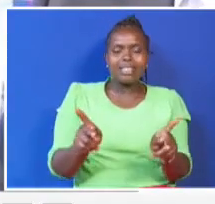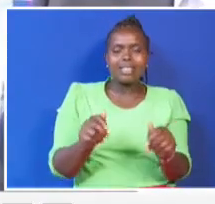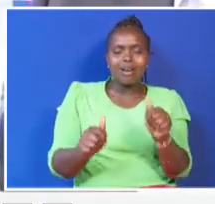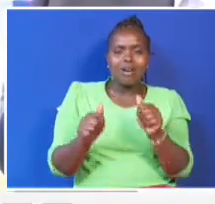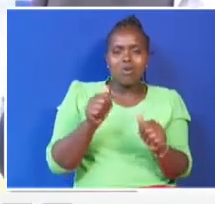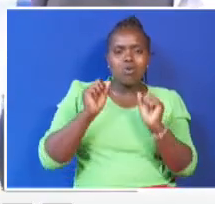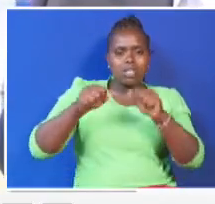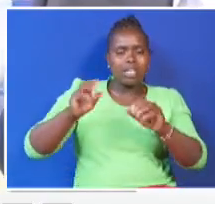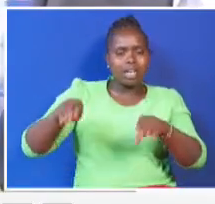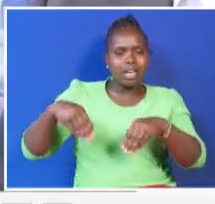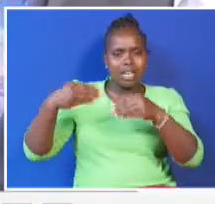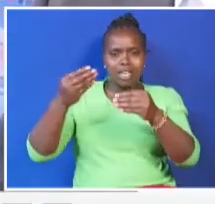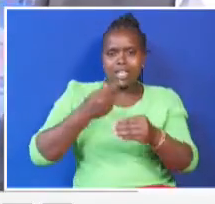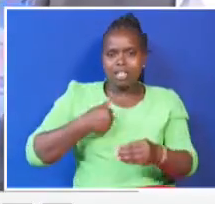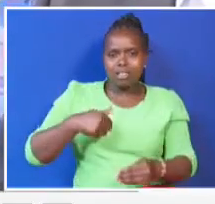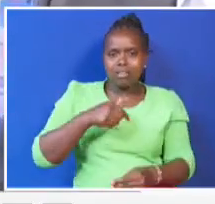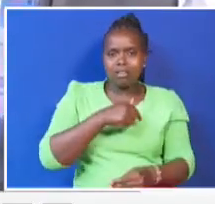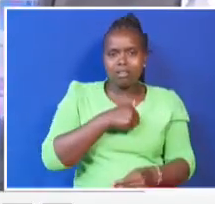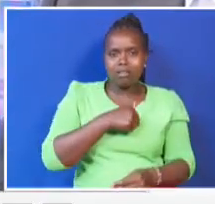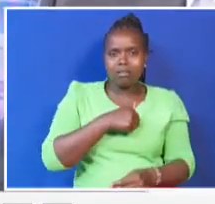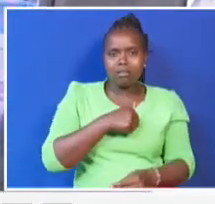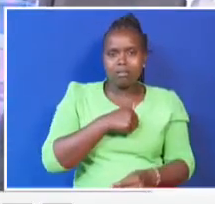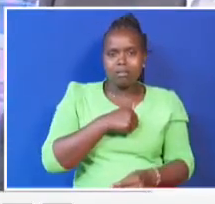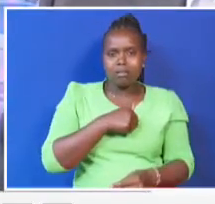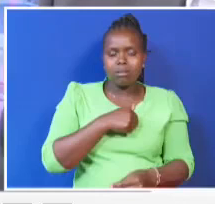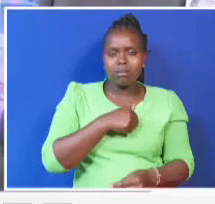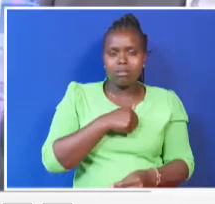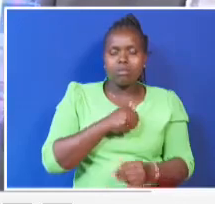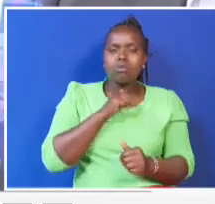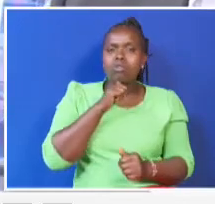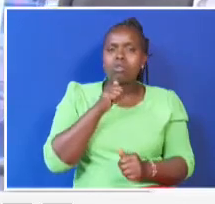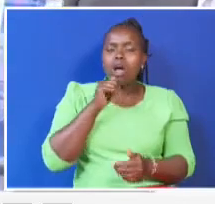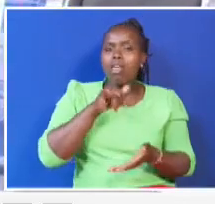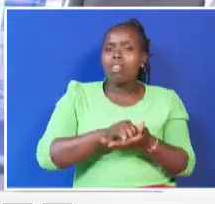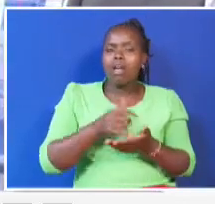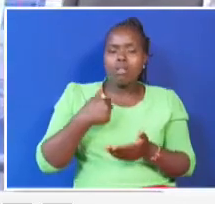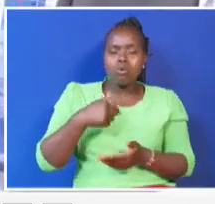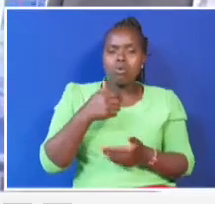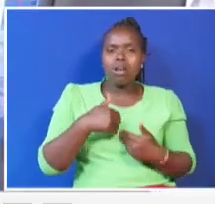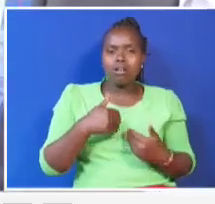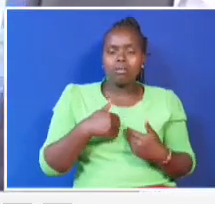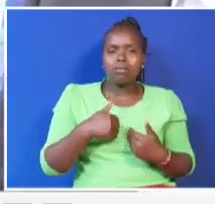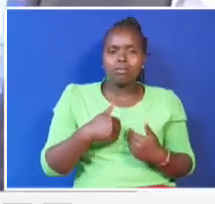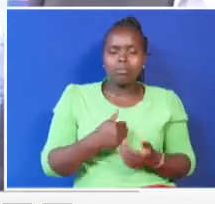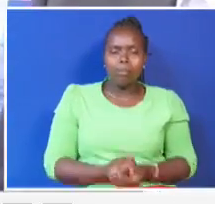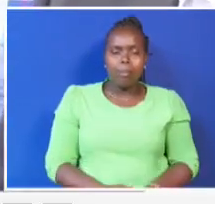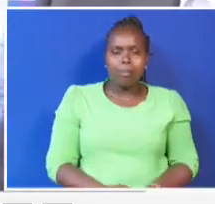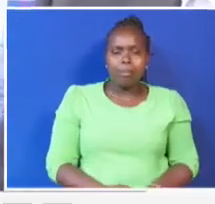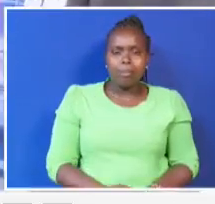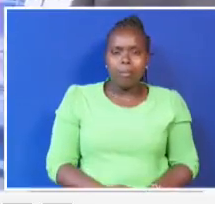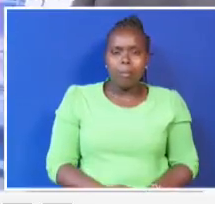can give us more space where to go, so that if they lock us out, we have other places where we can exercise our democratic